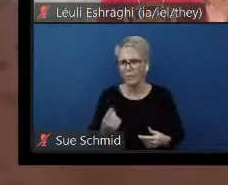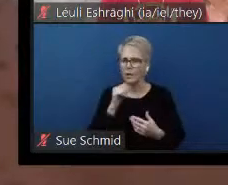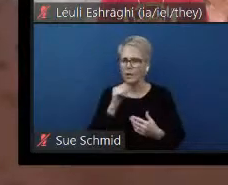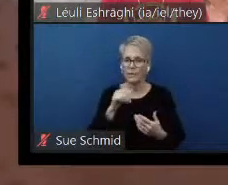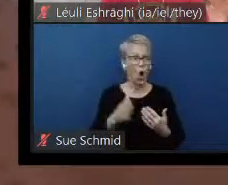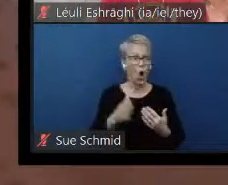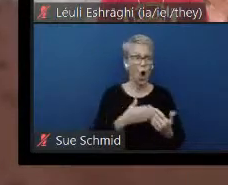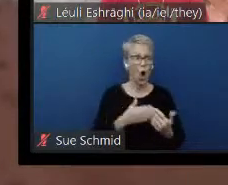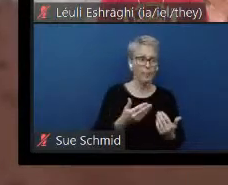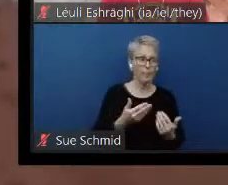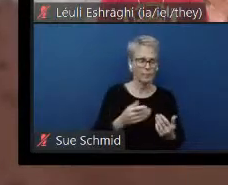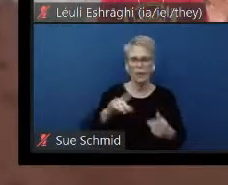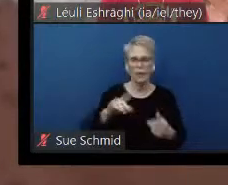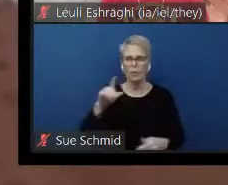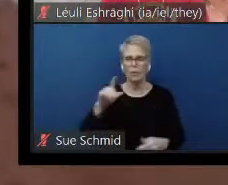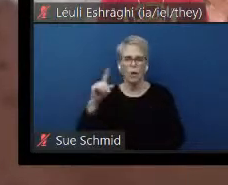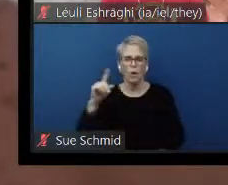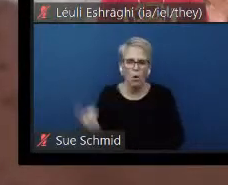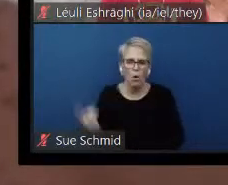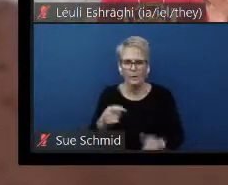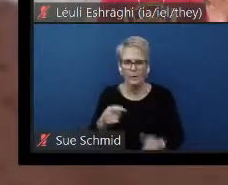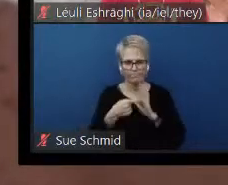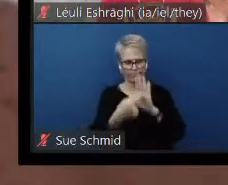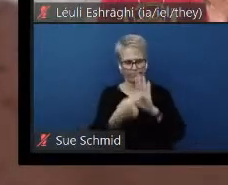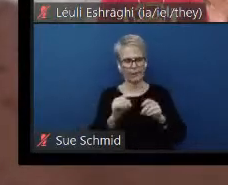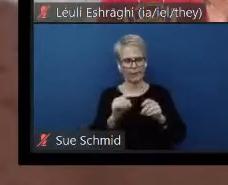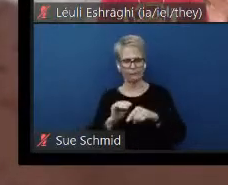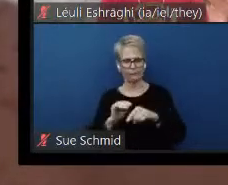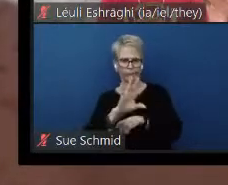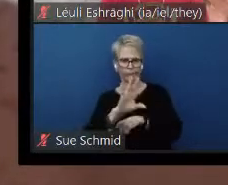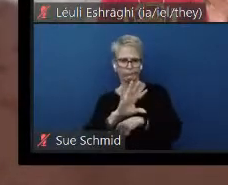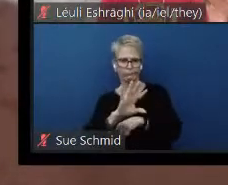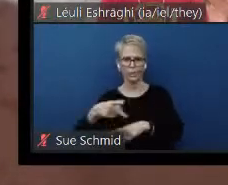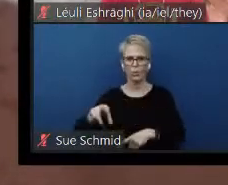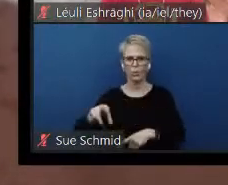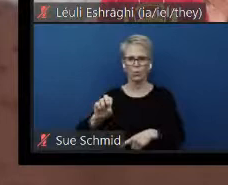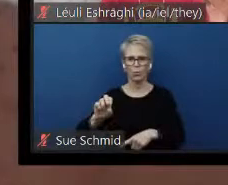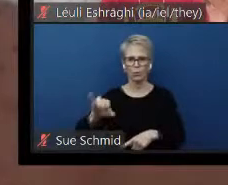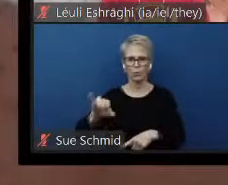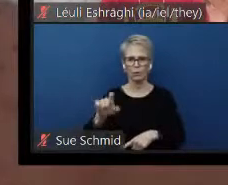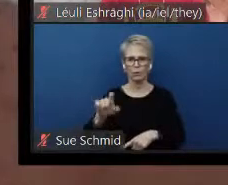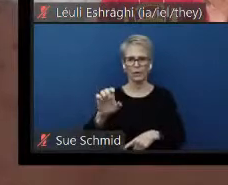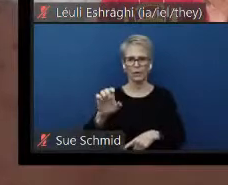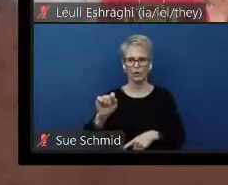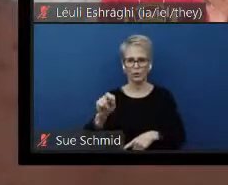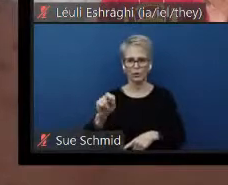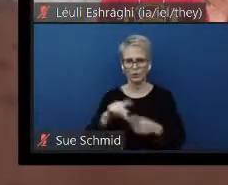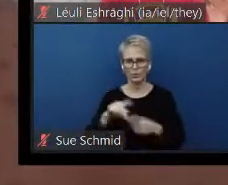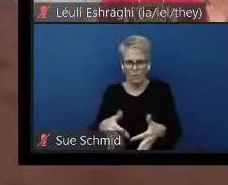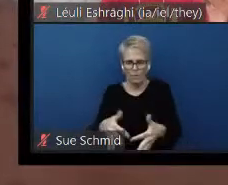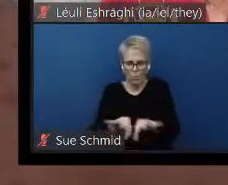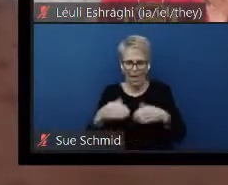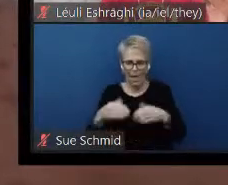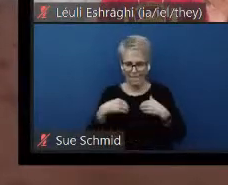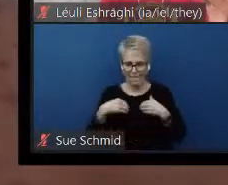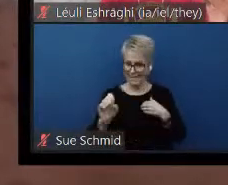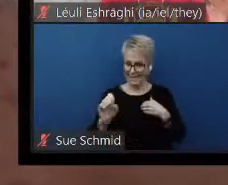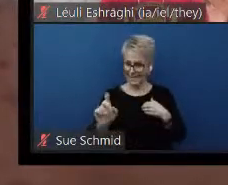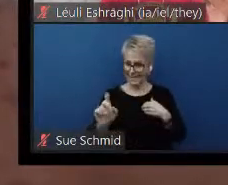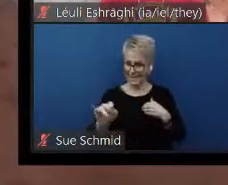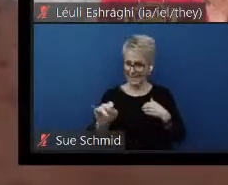it's only ever been presented as a projection. It's really important to me to have the skin on